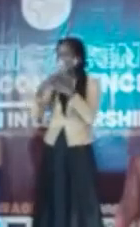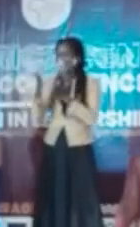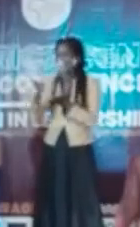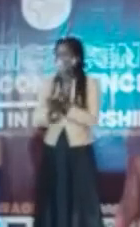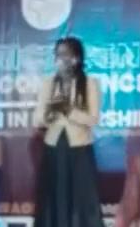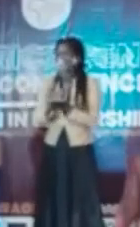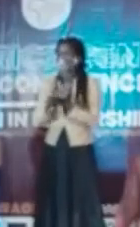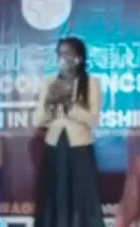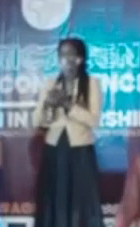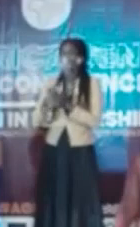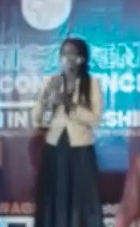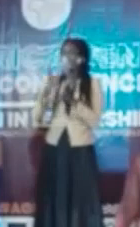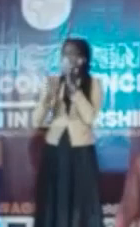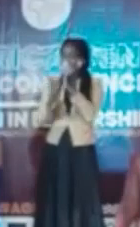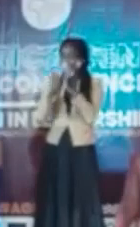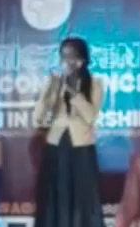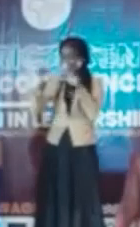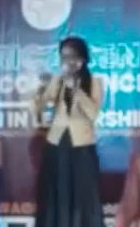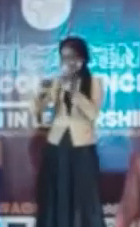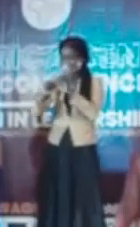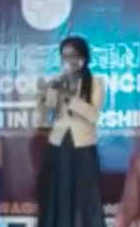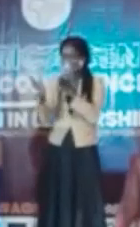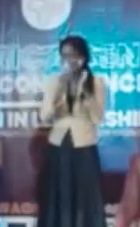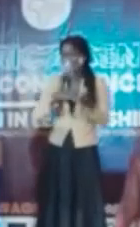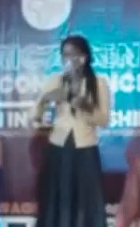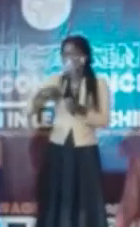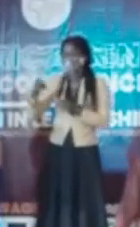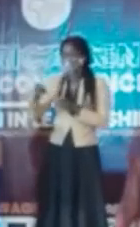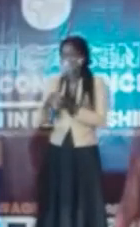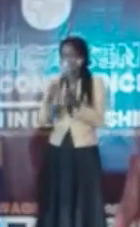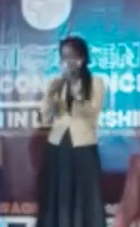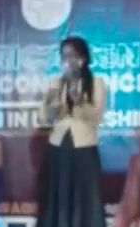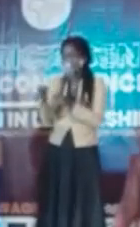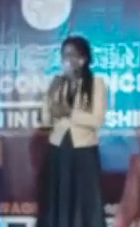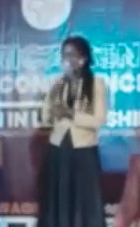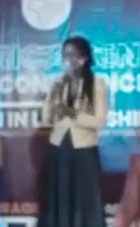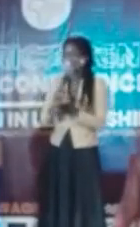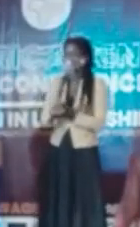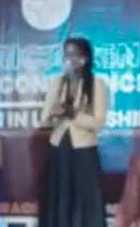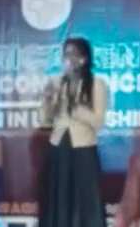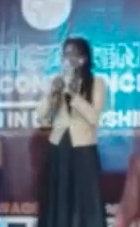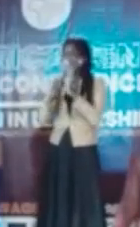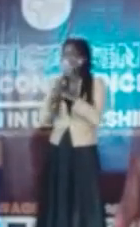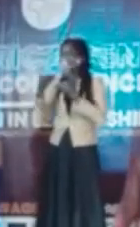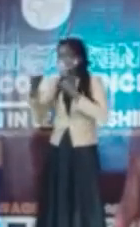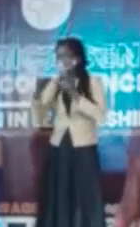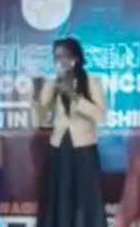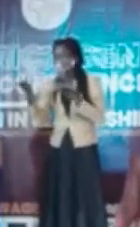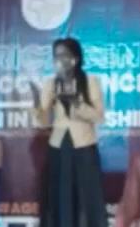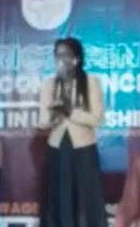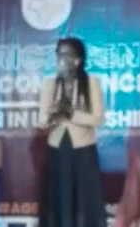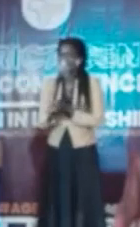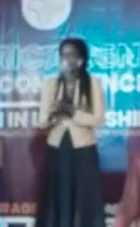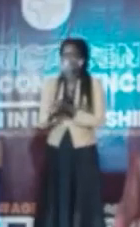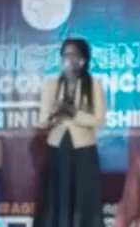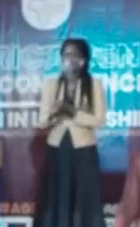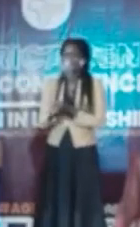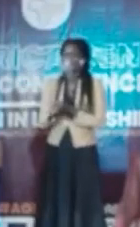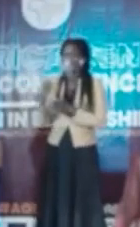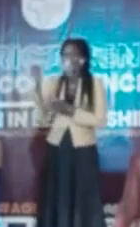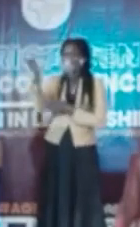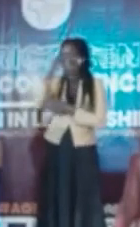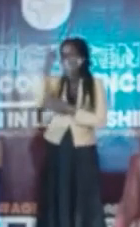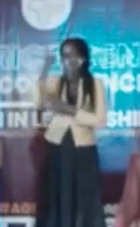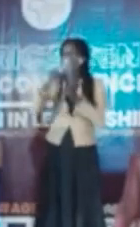investments of women, investments into women in the agriculture sector, policy dialogues, local level and